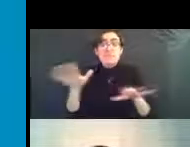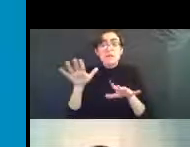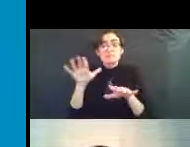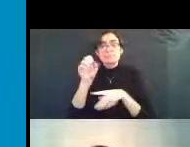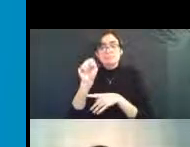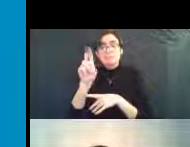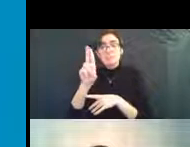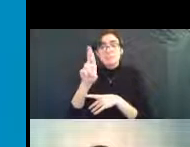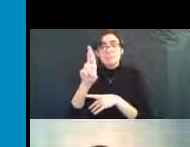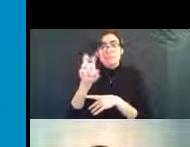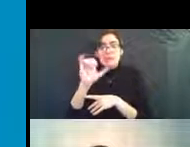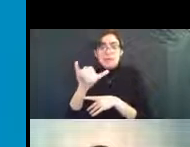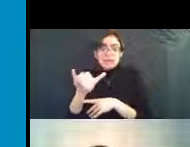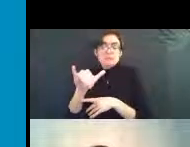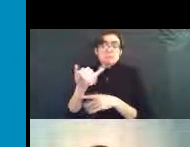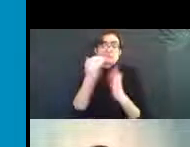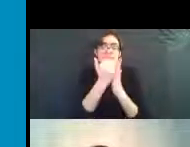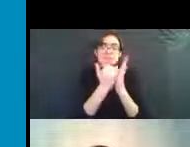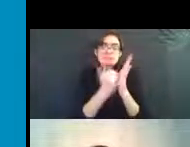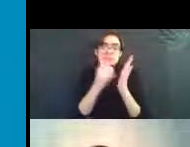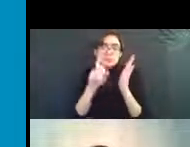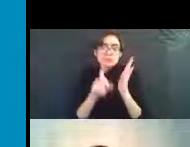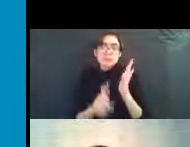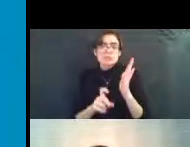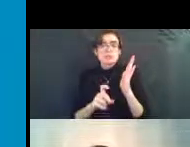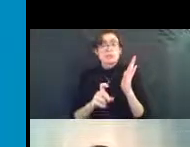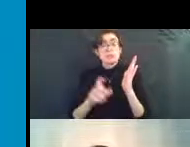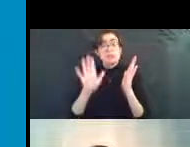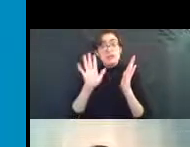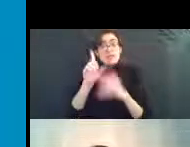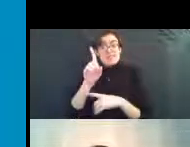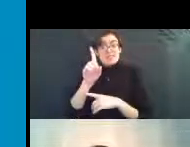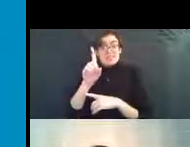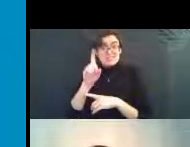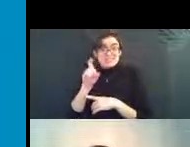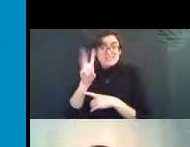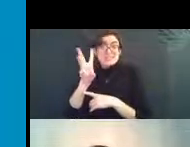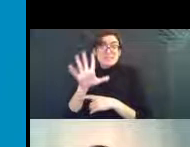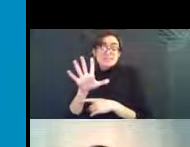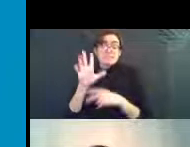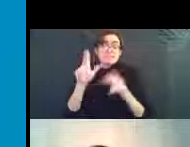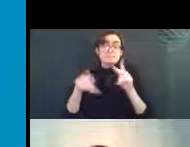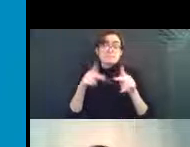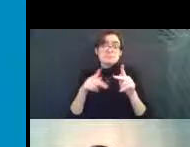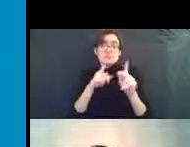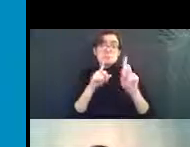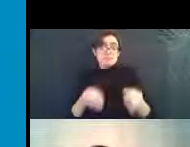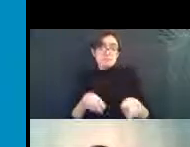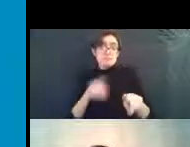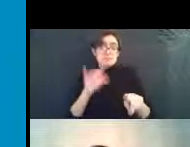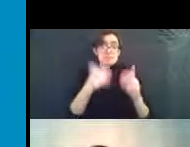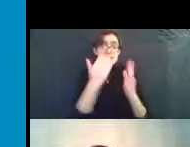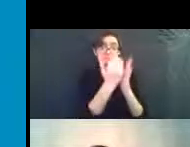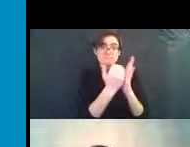February. And there were 165 results in total from that presentation. And